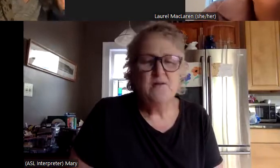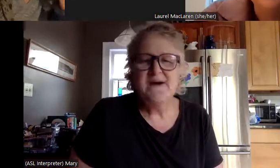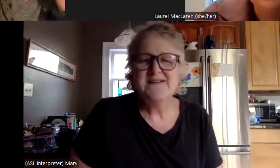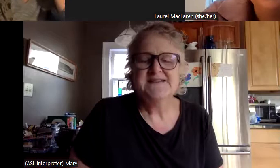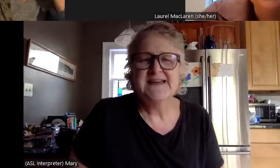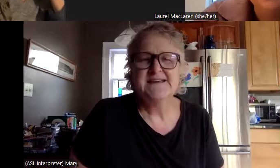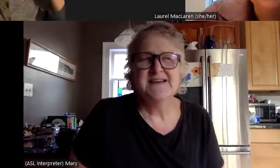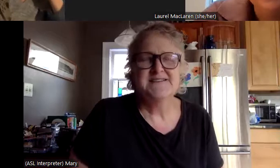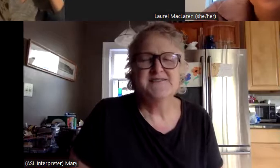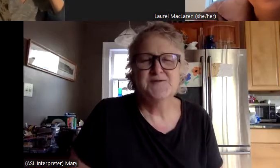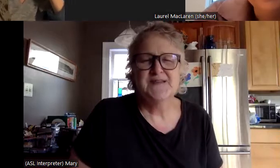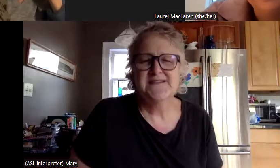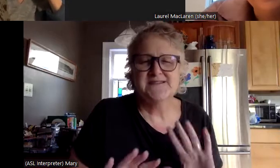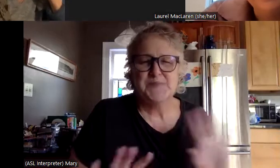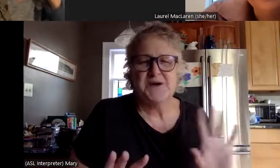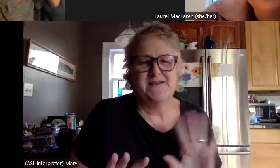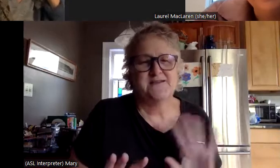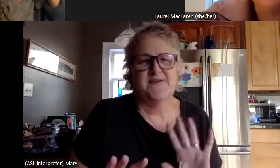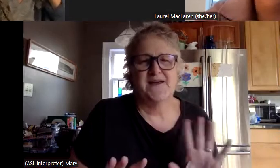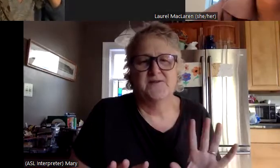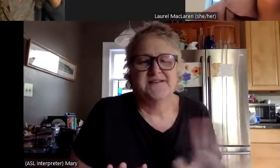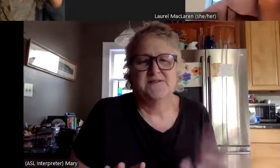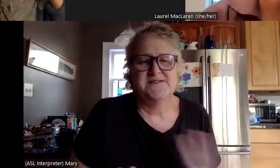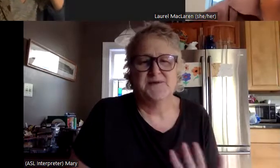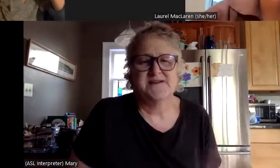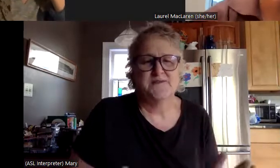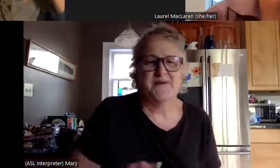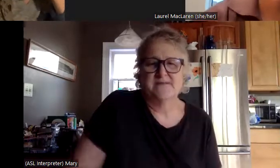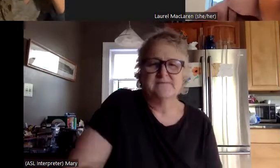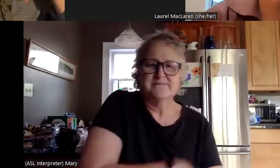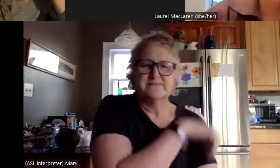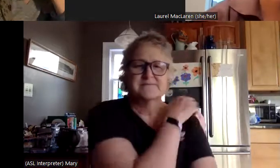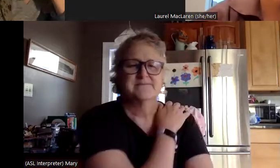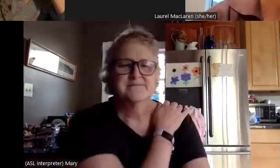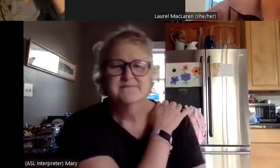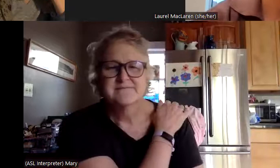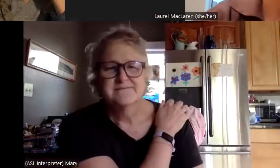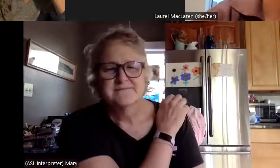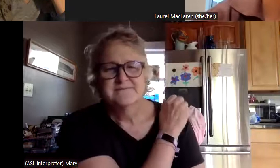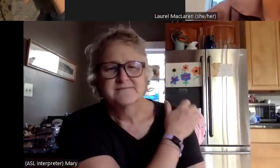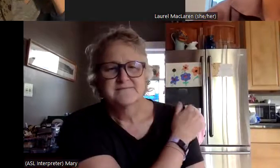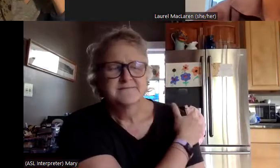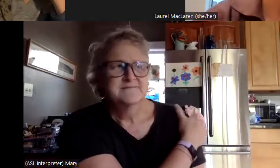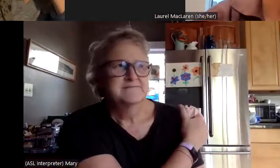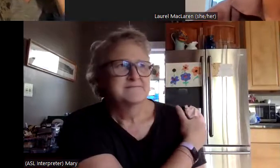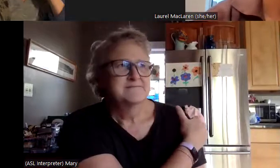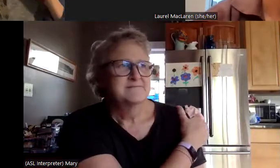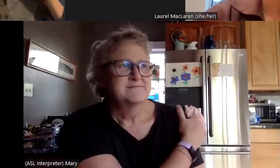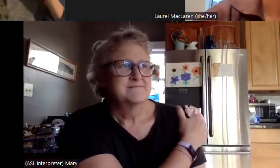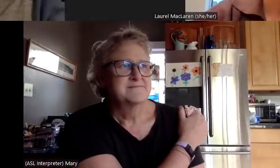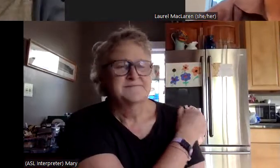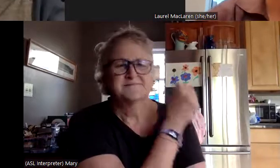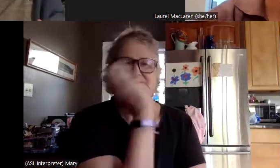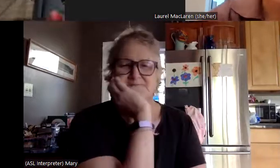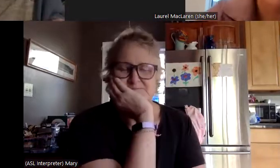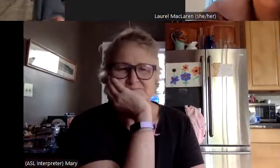I don't mind I snakes. disagree I with just that. don't like the surprise. I don't like to be surprised by them. Yeah. Yeah. Hey, you